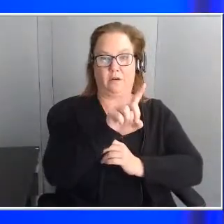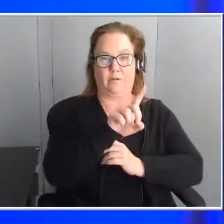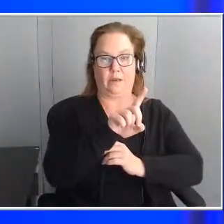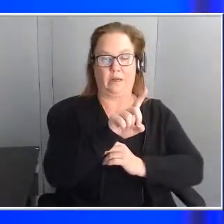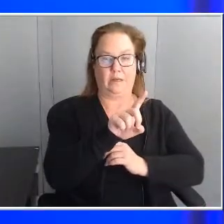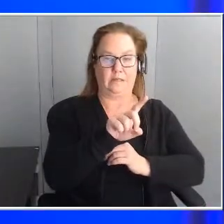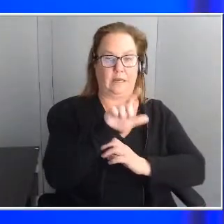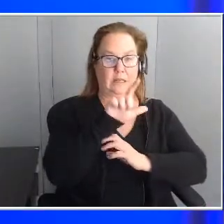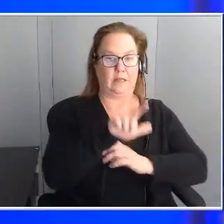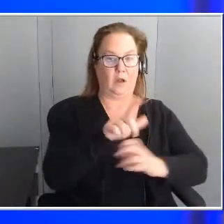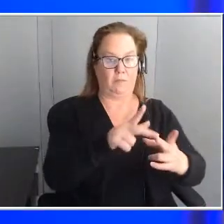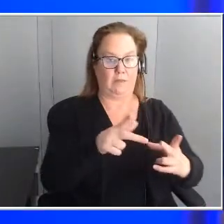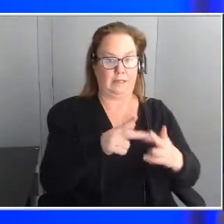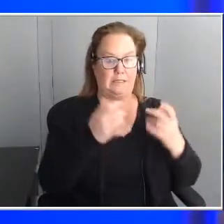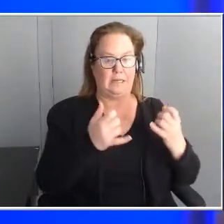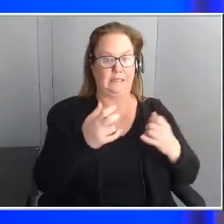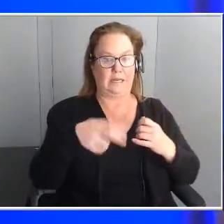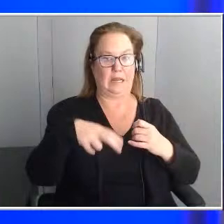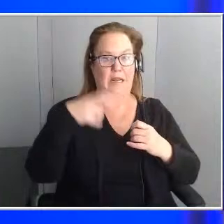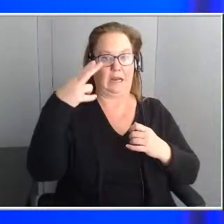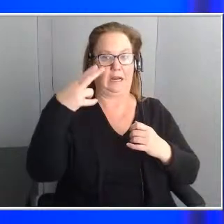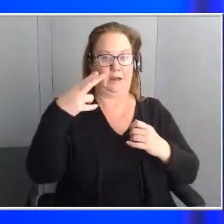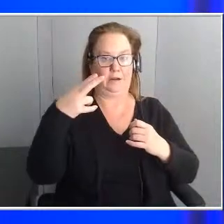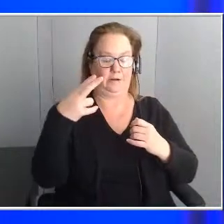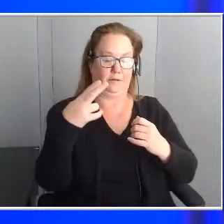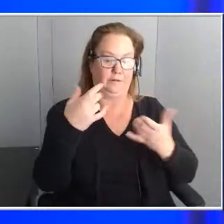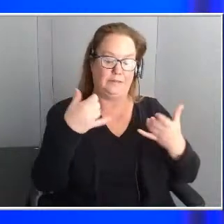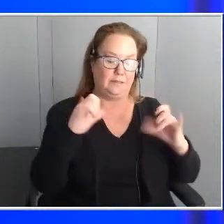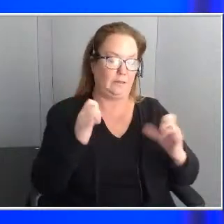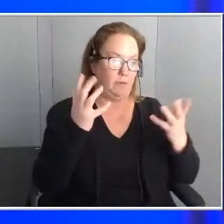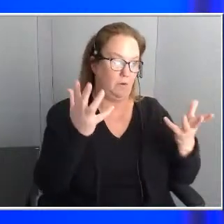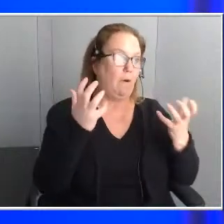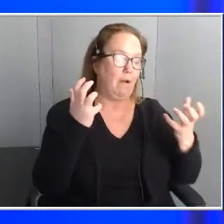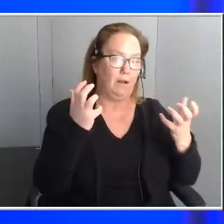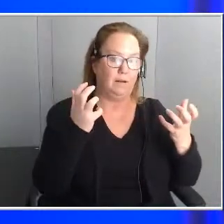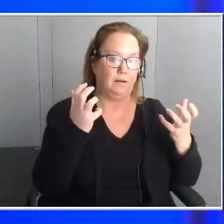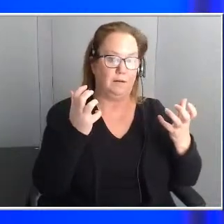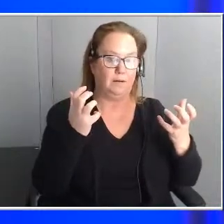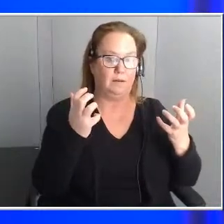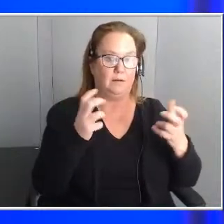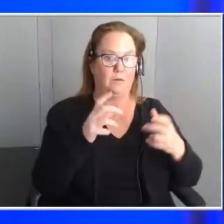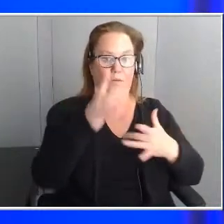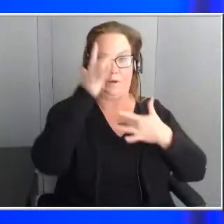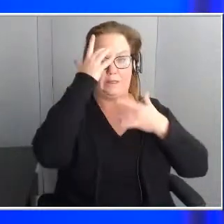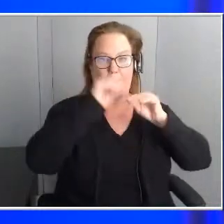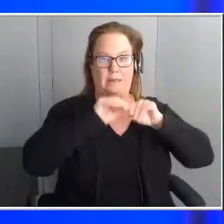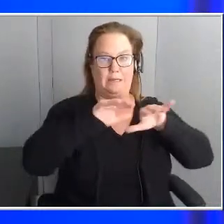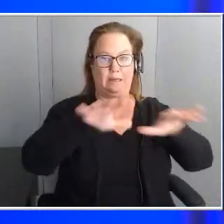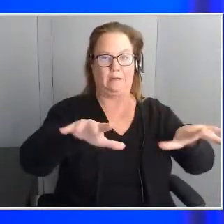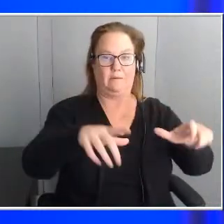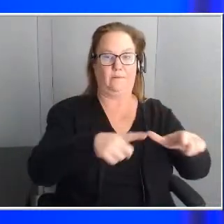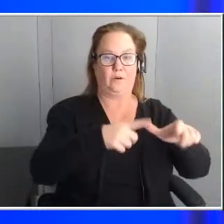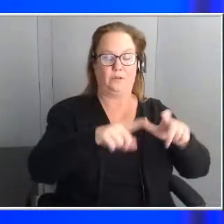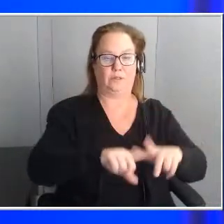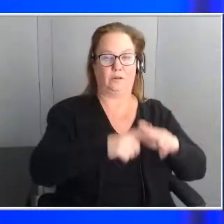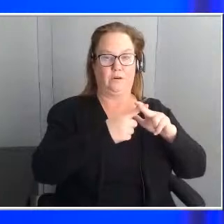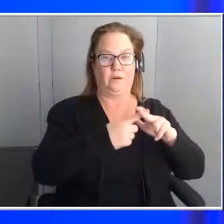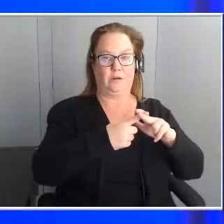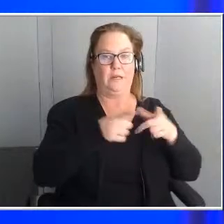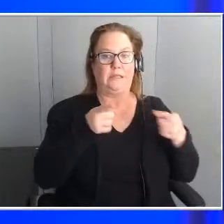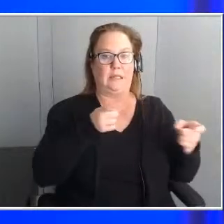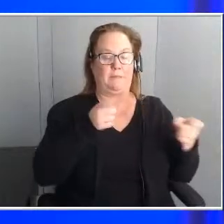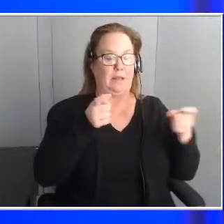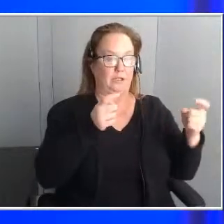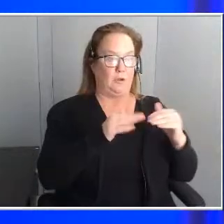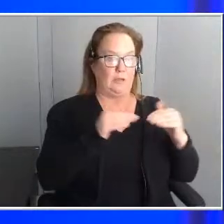place right now. I think it's higher than any of us ever wanted it to be in terms of when the pandemic first started. But it's at a manageable level right now.